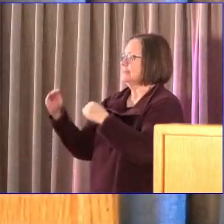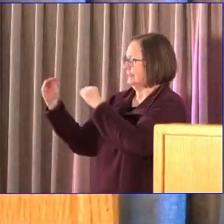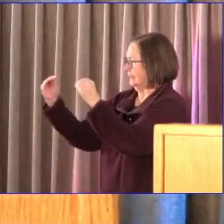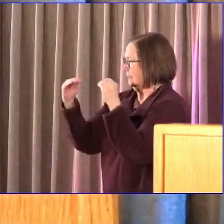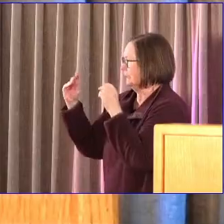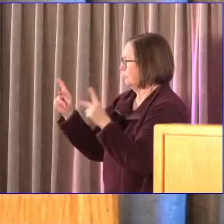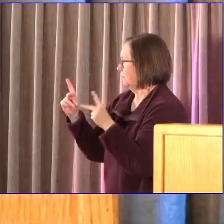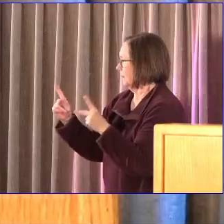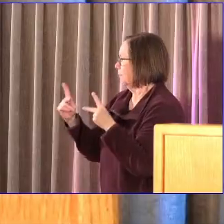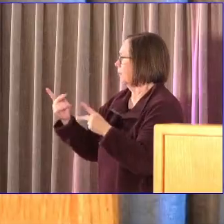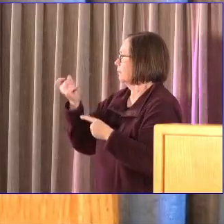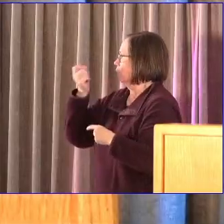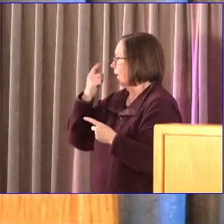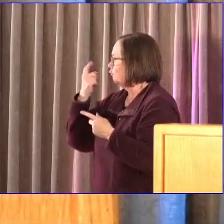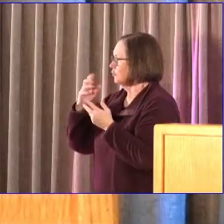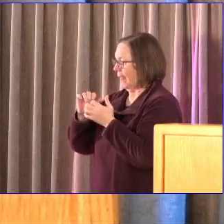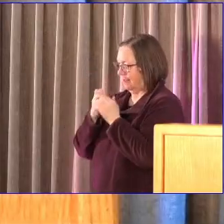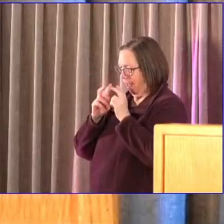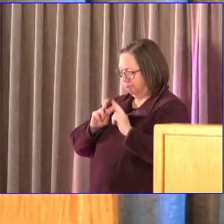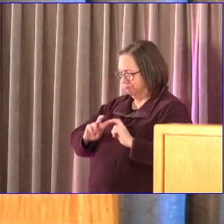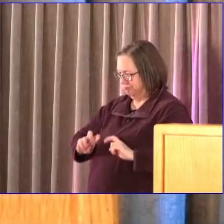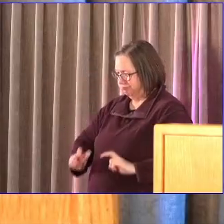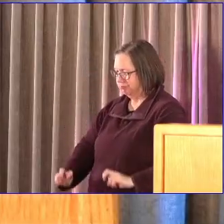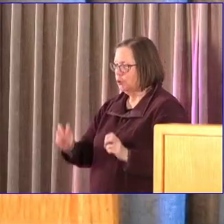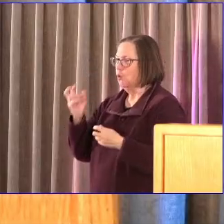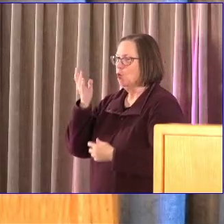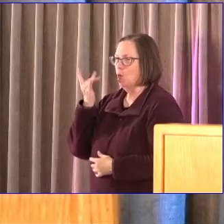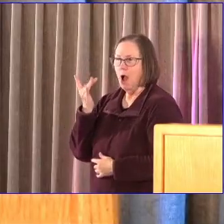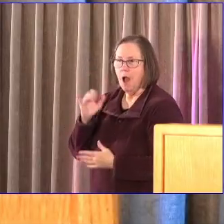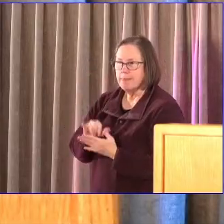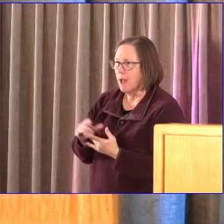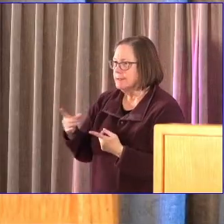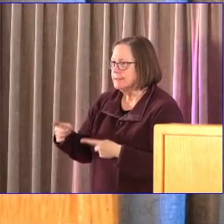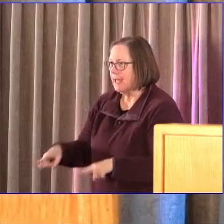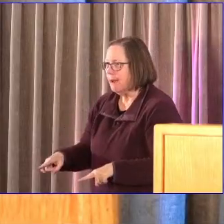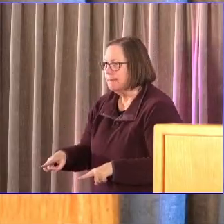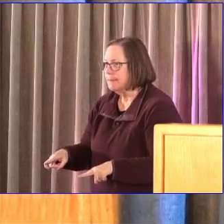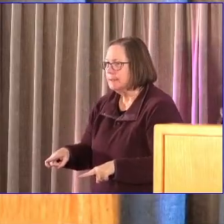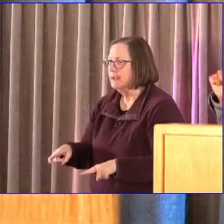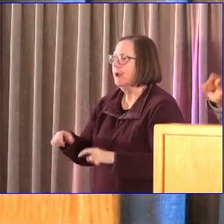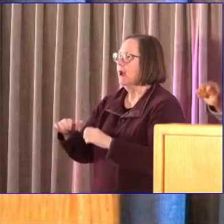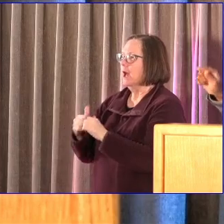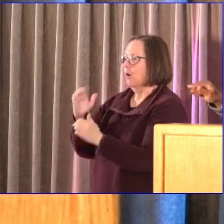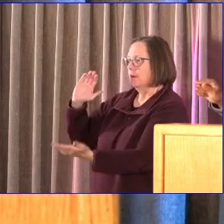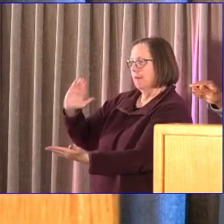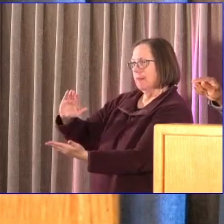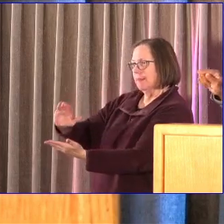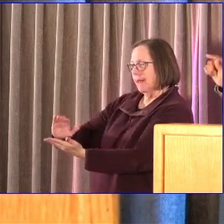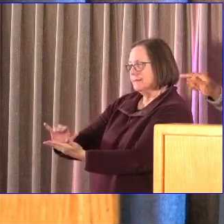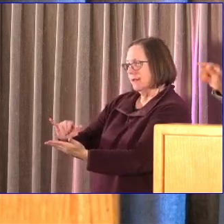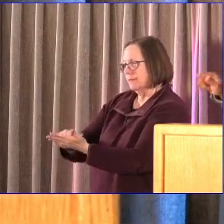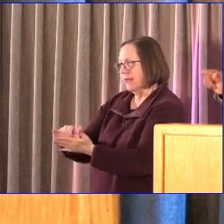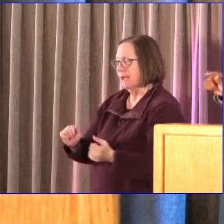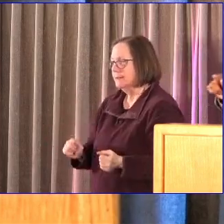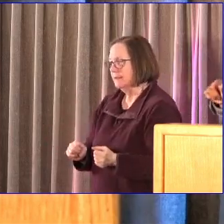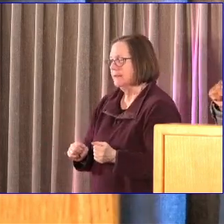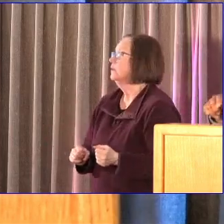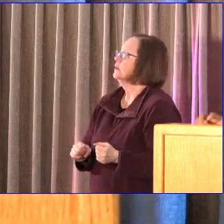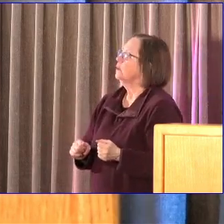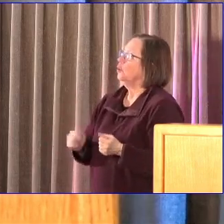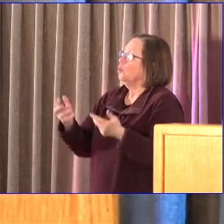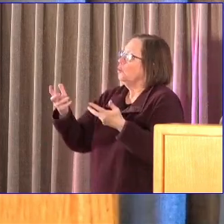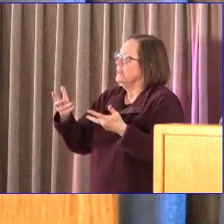they are happening, and we want to find out and begin to figure out how we can lessen those particular things so they do not become a daily part of